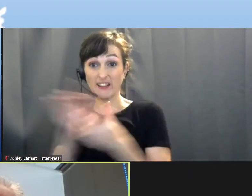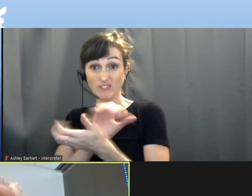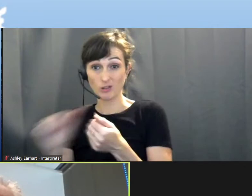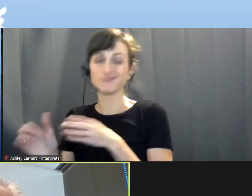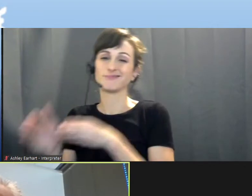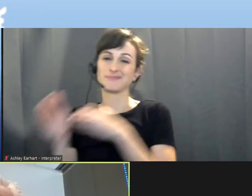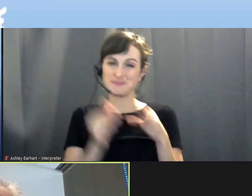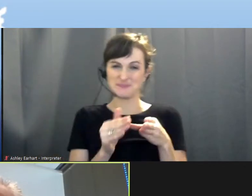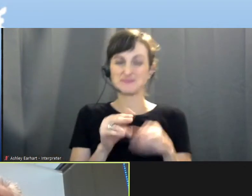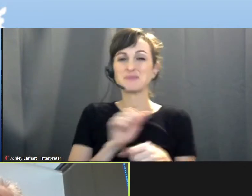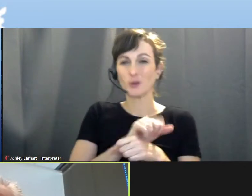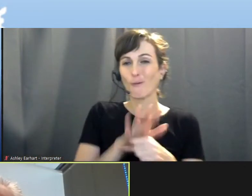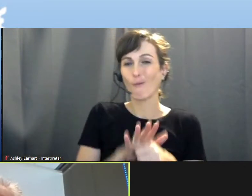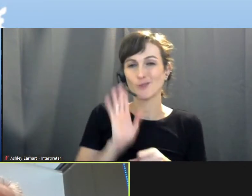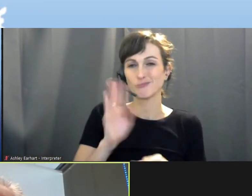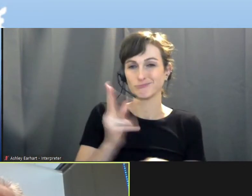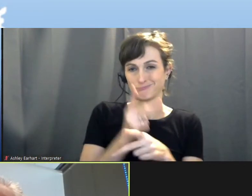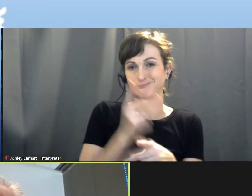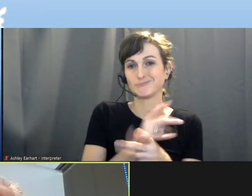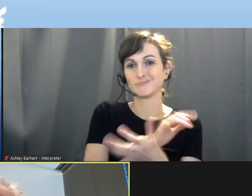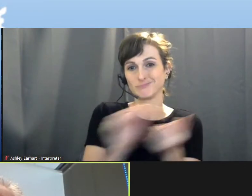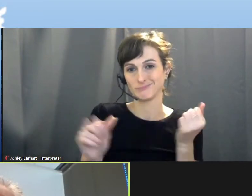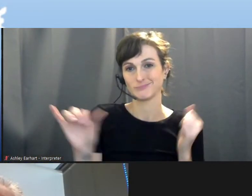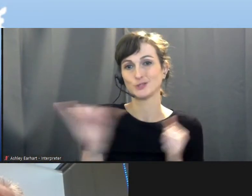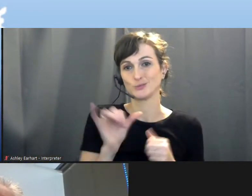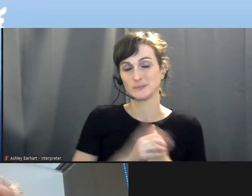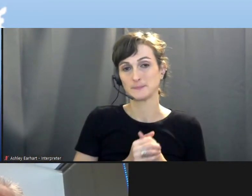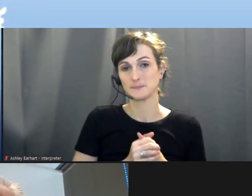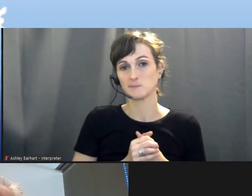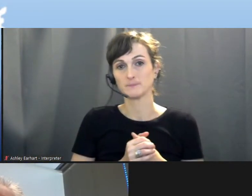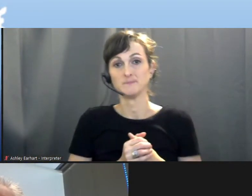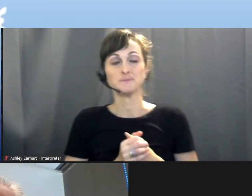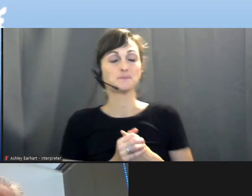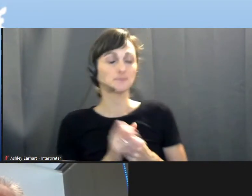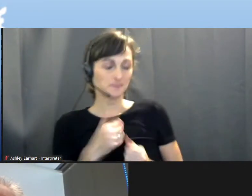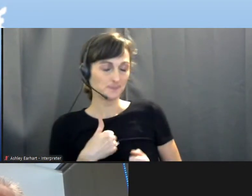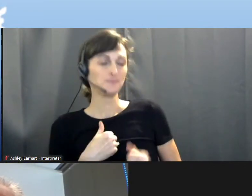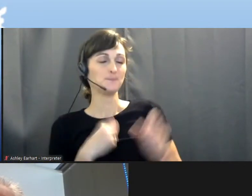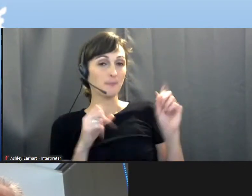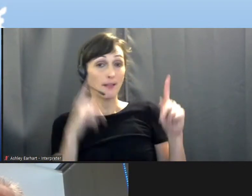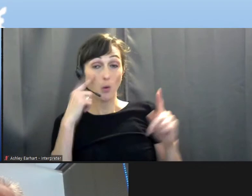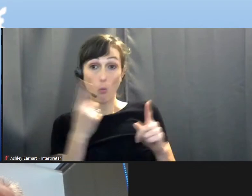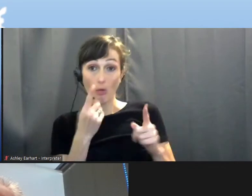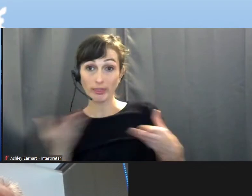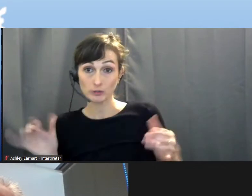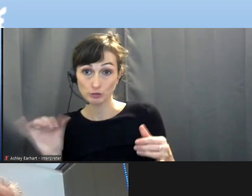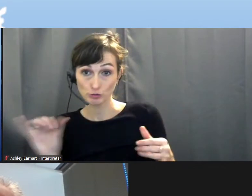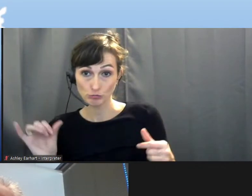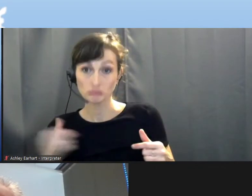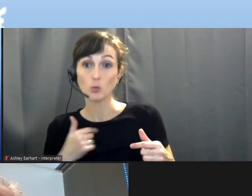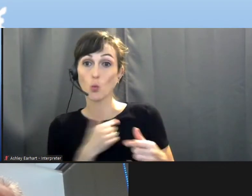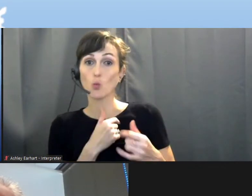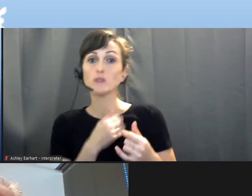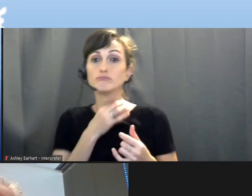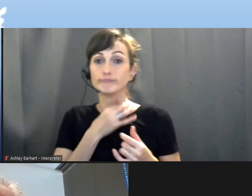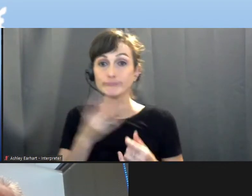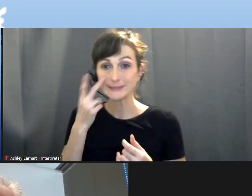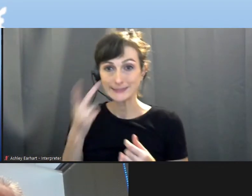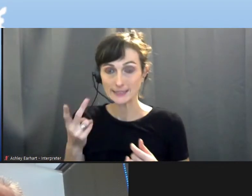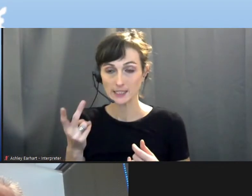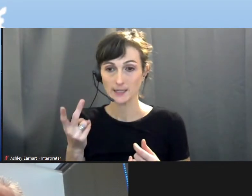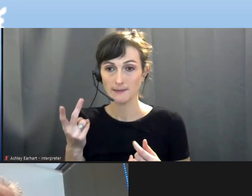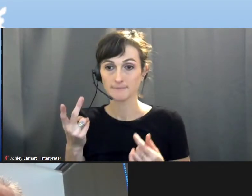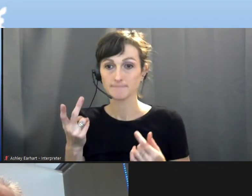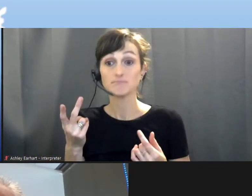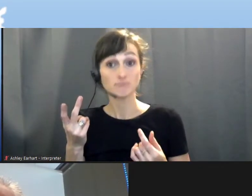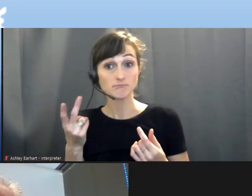as well. Sure. Thank you. I think one of the things too is that we wanted to see, or